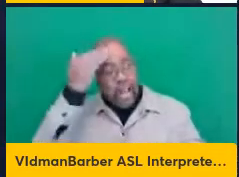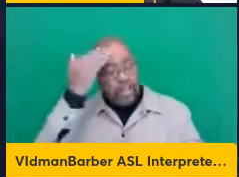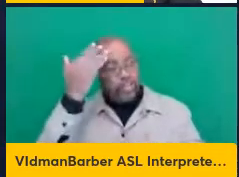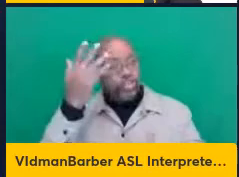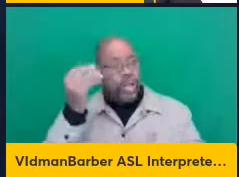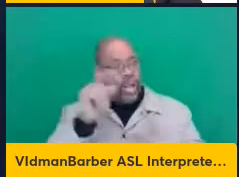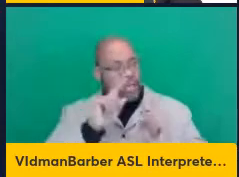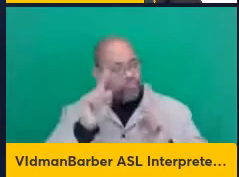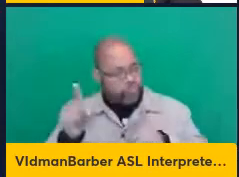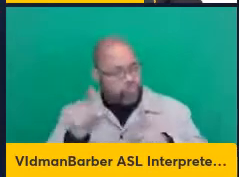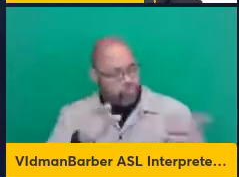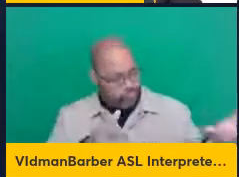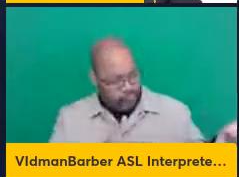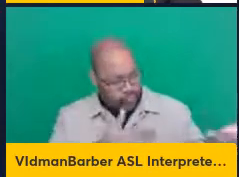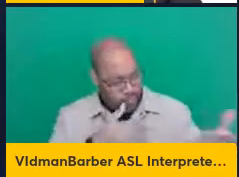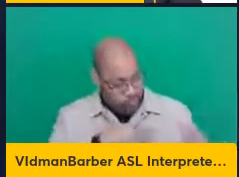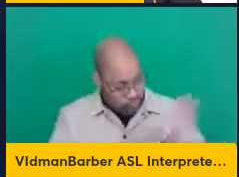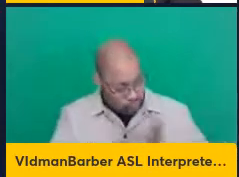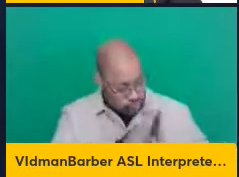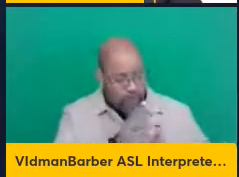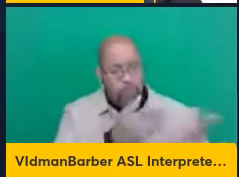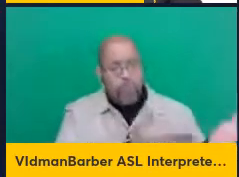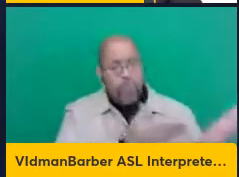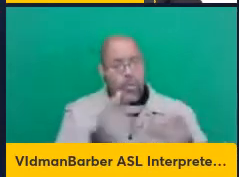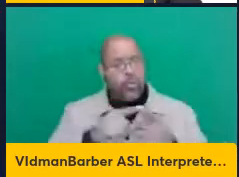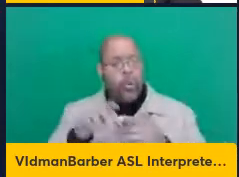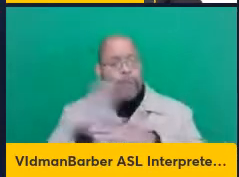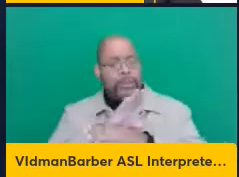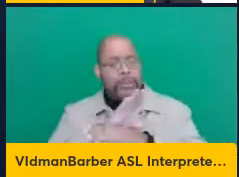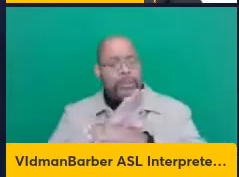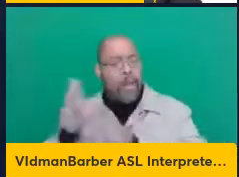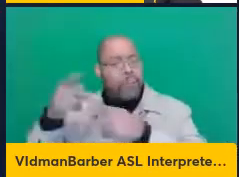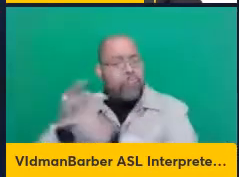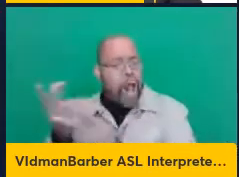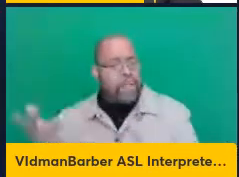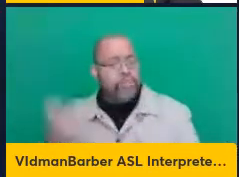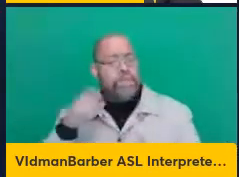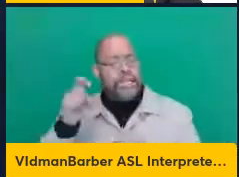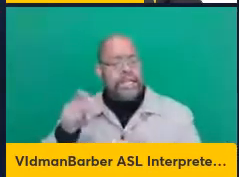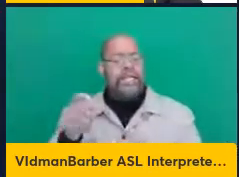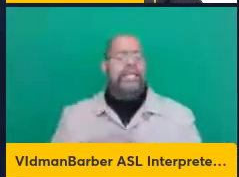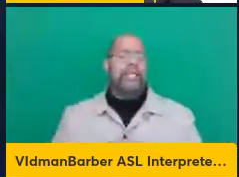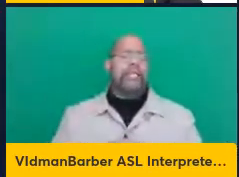industry and innovate and create products. And so we need a vibrant